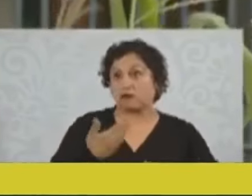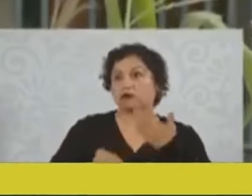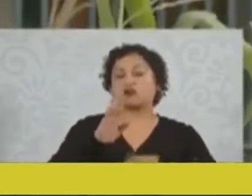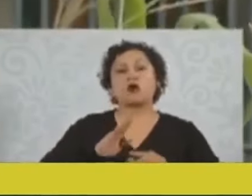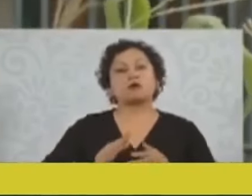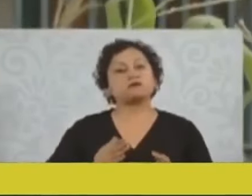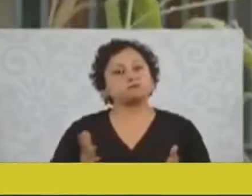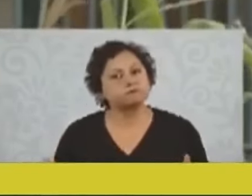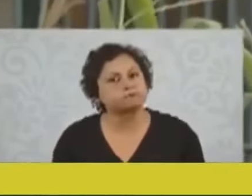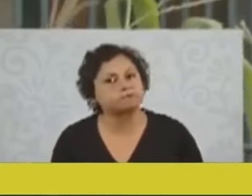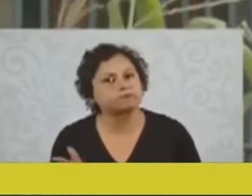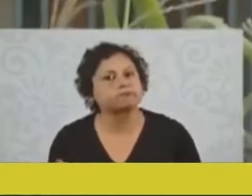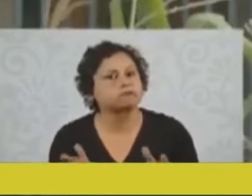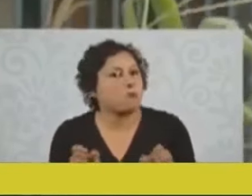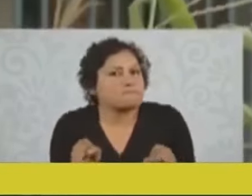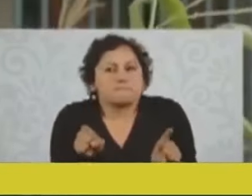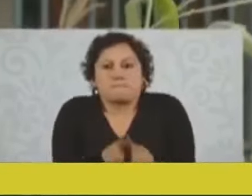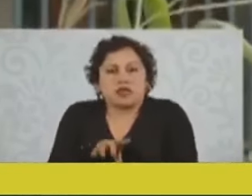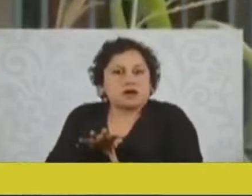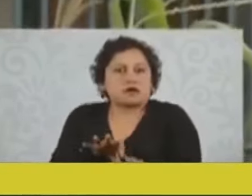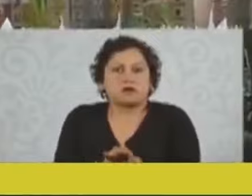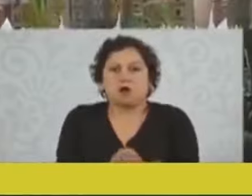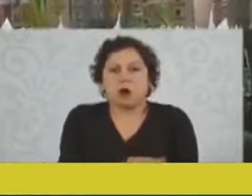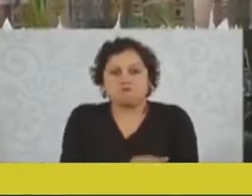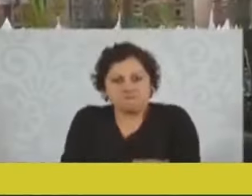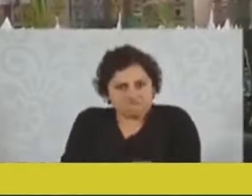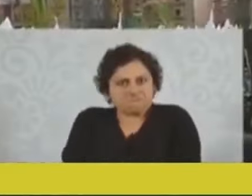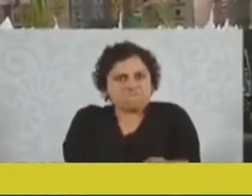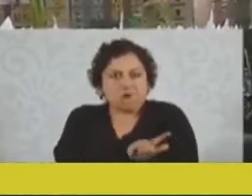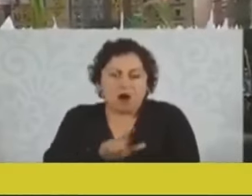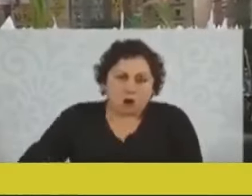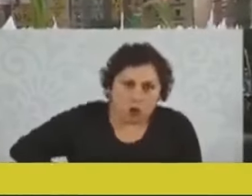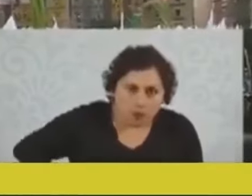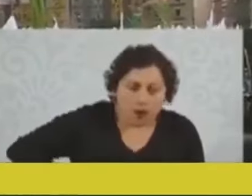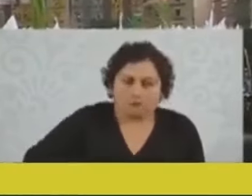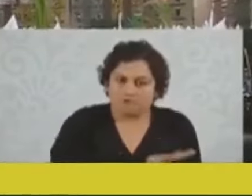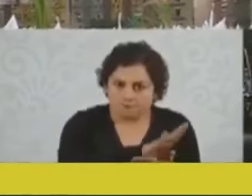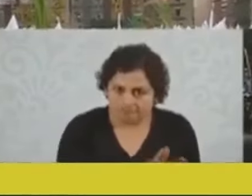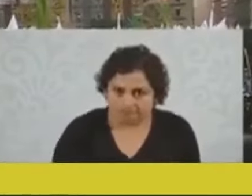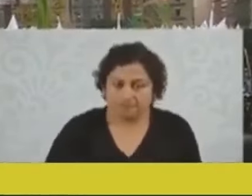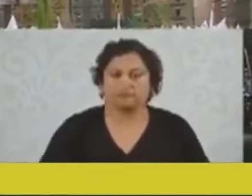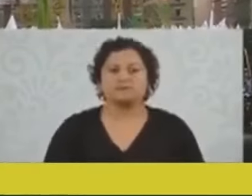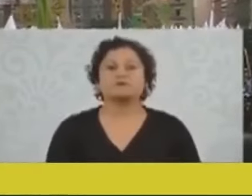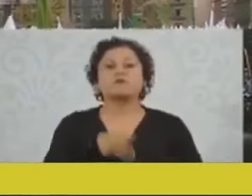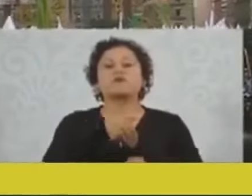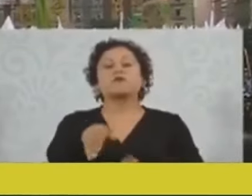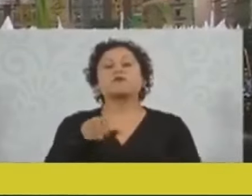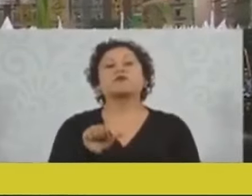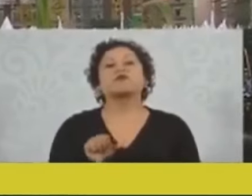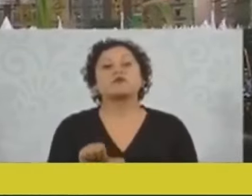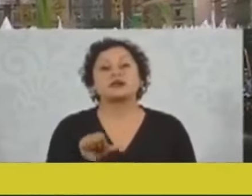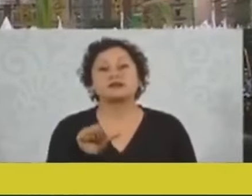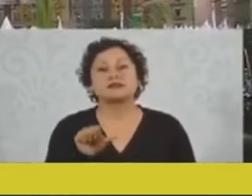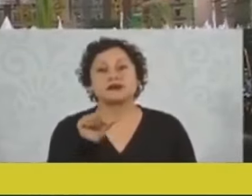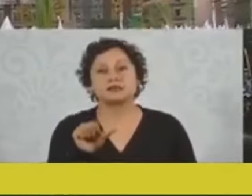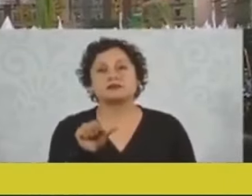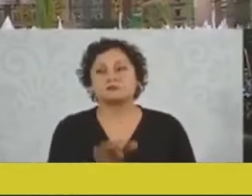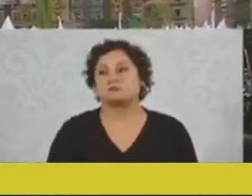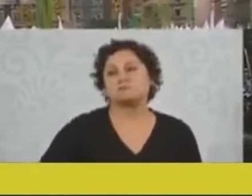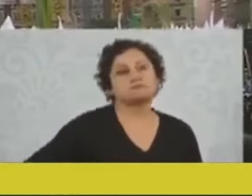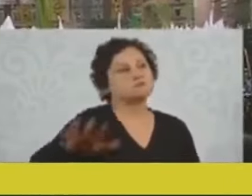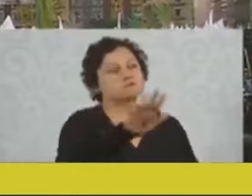debt and GDP. We will continue to finance development with a policy of Mexican austerity. 16, we